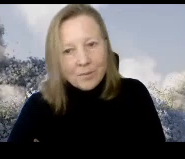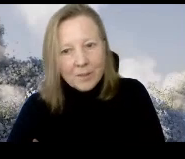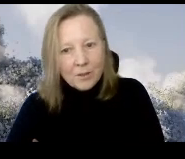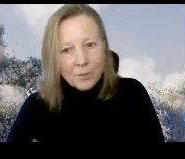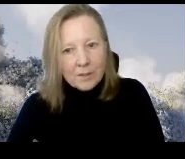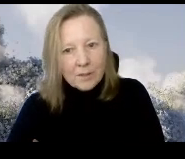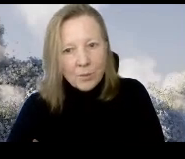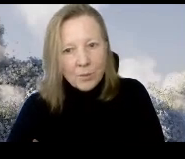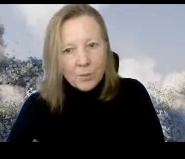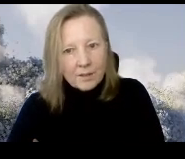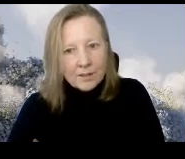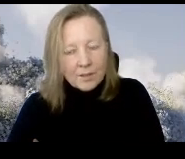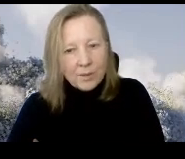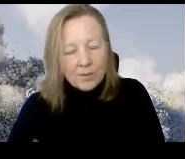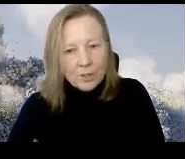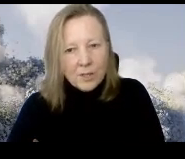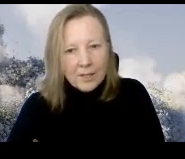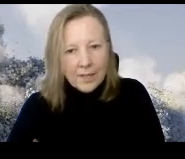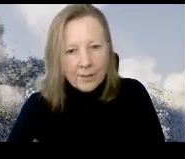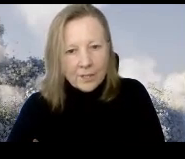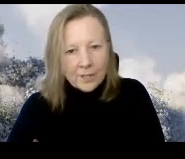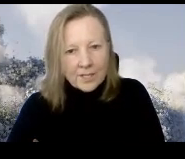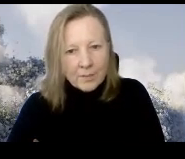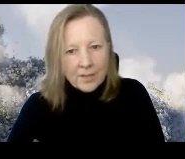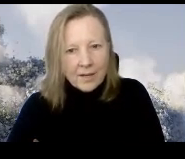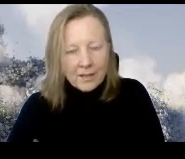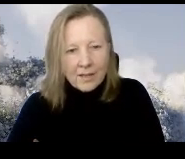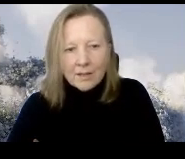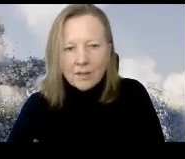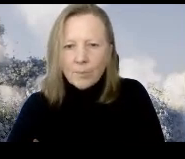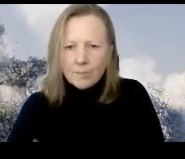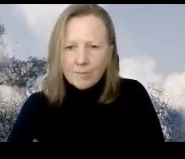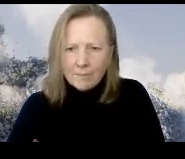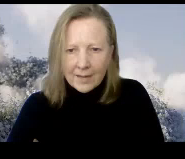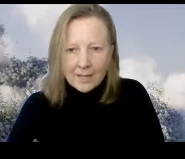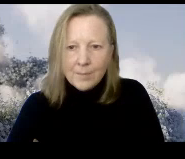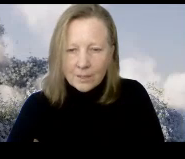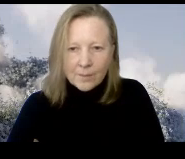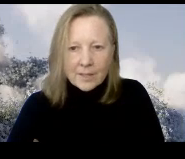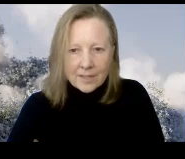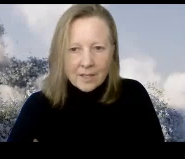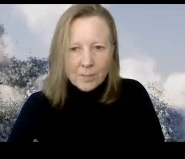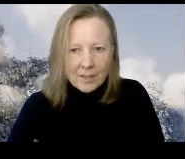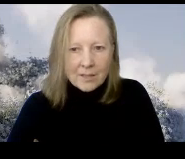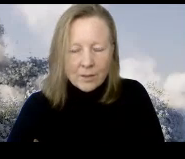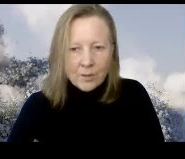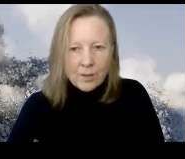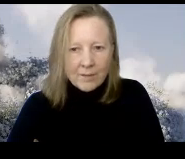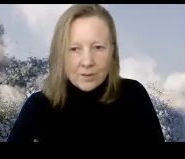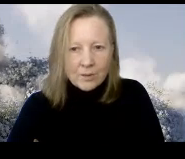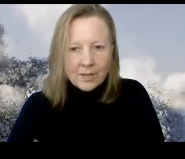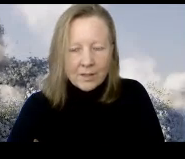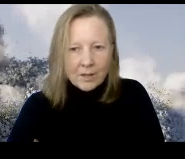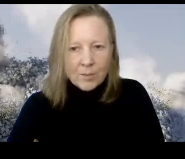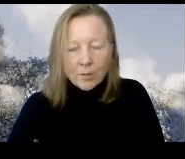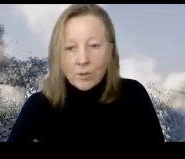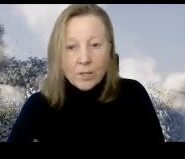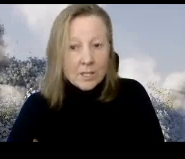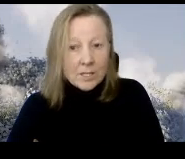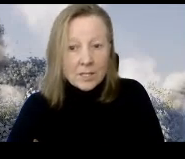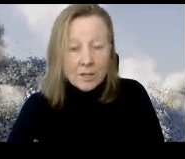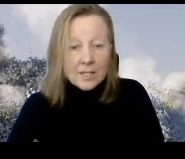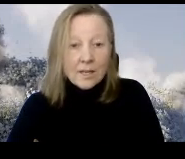I'm not familiar with what WELARG does, but if they're doing a language assessment, I think they're might be doing a CLB, so you'll have to look at the